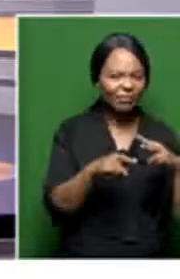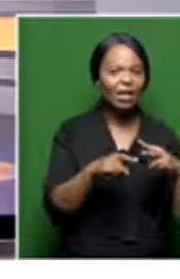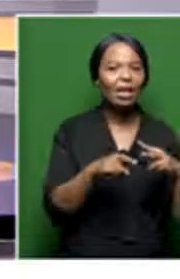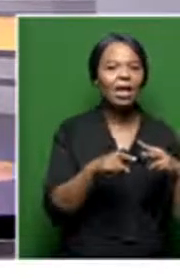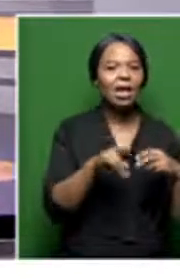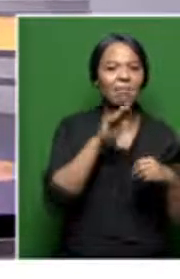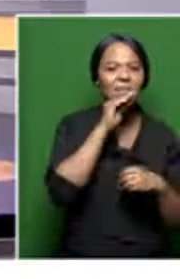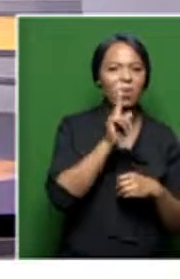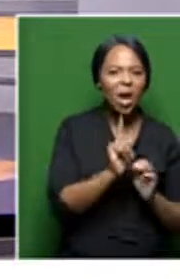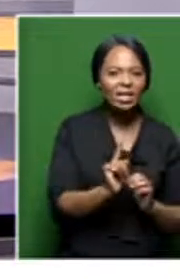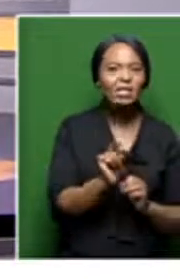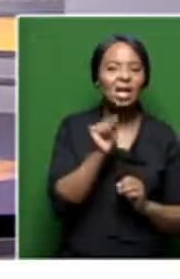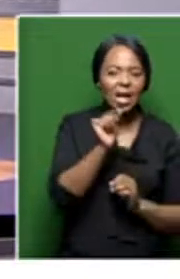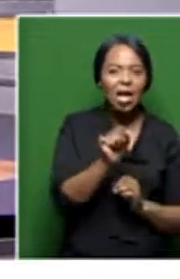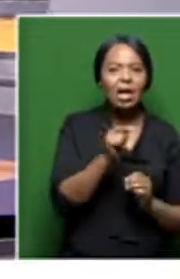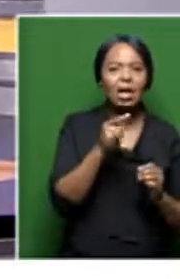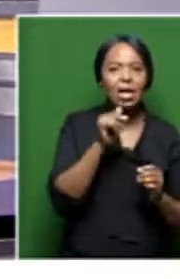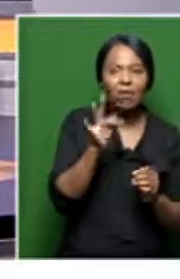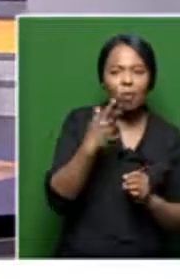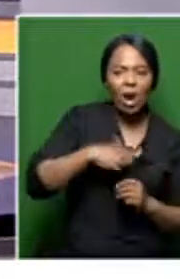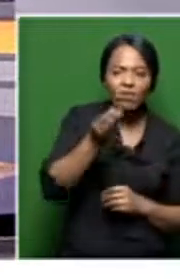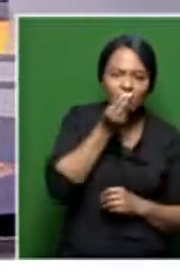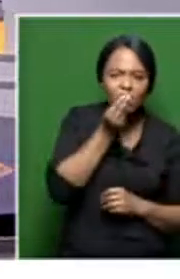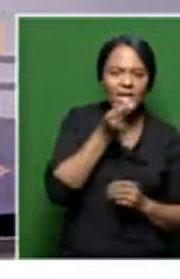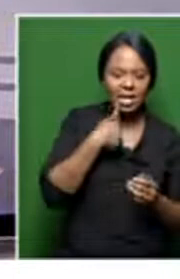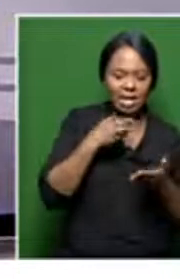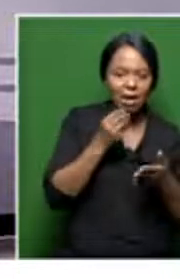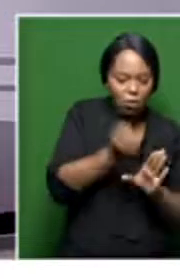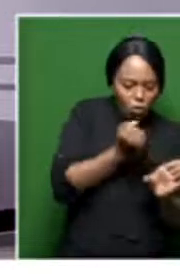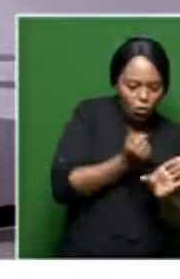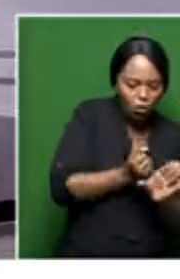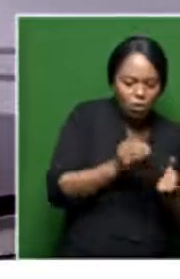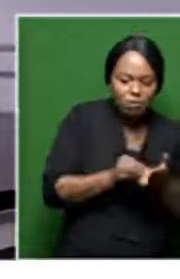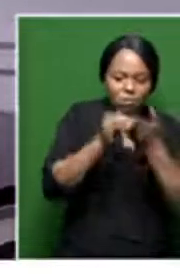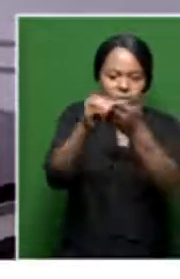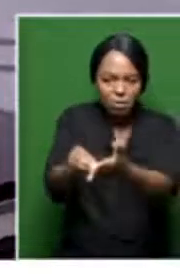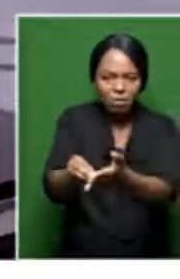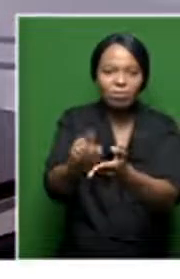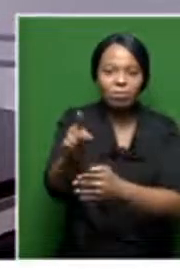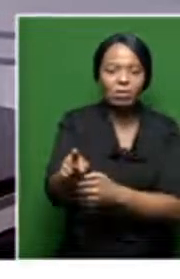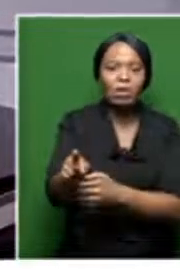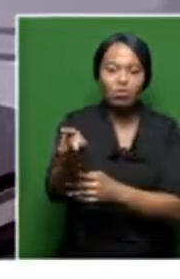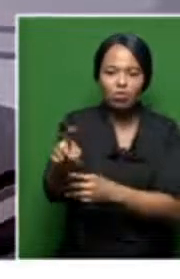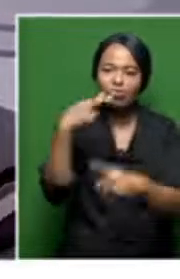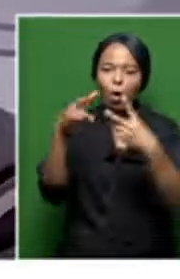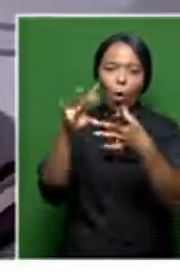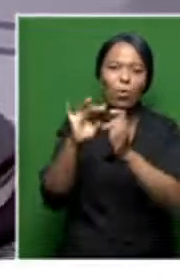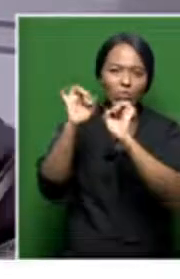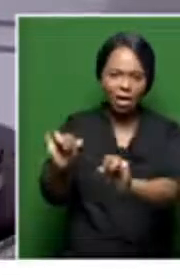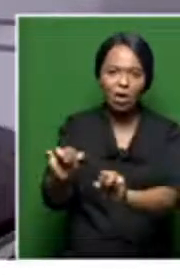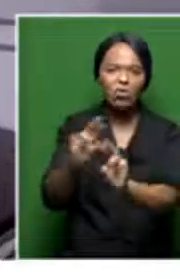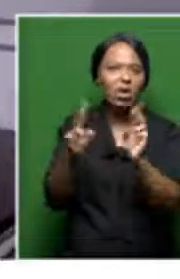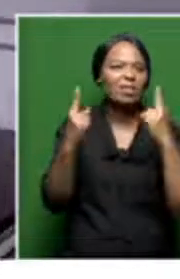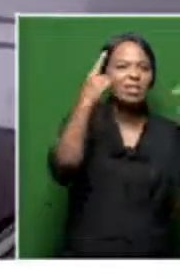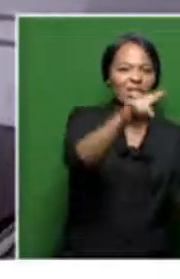homes. Right. So you want to bring the fine dining experience into people's homes without having them go to restaurants and do all of that stuff. So you